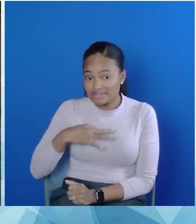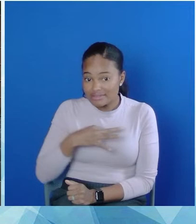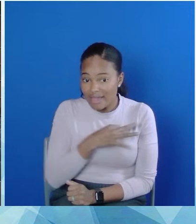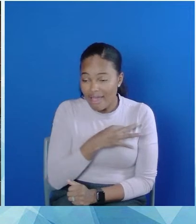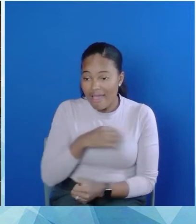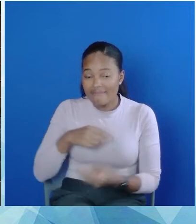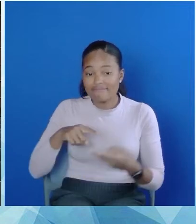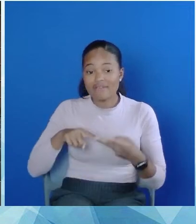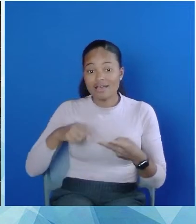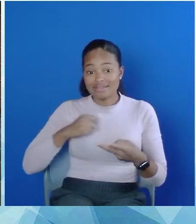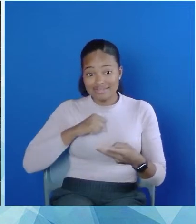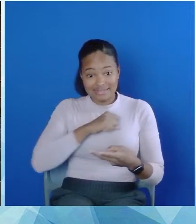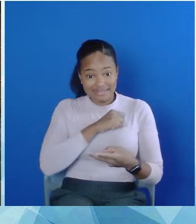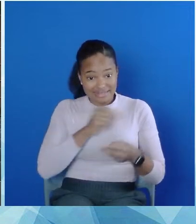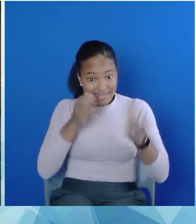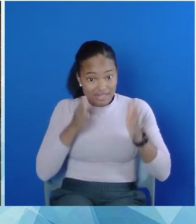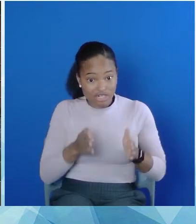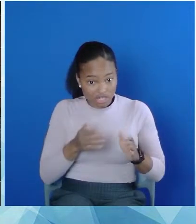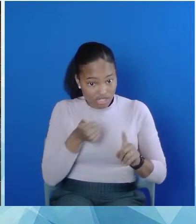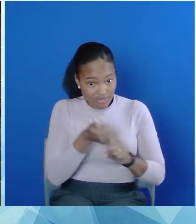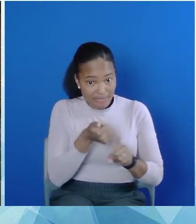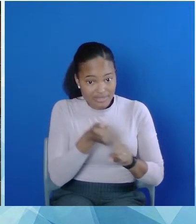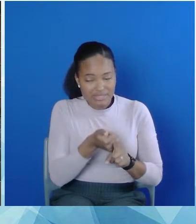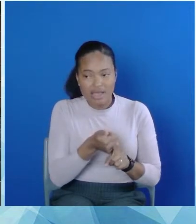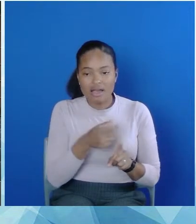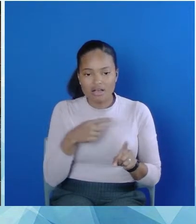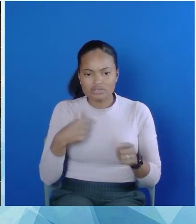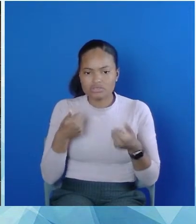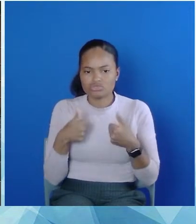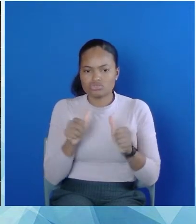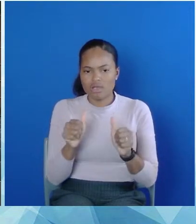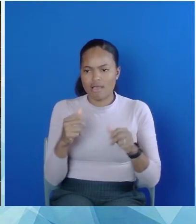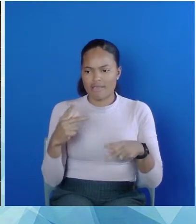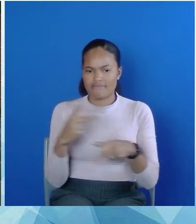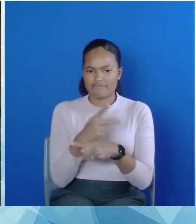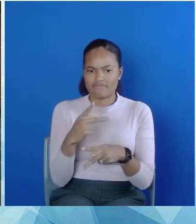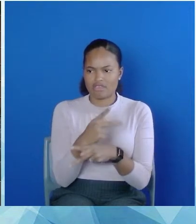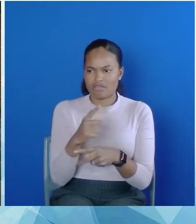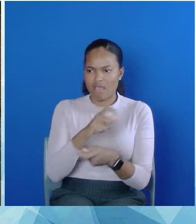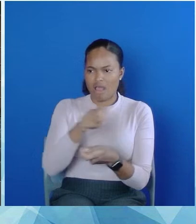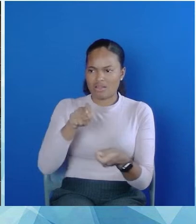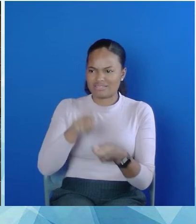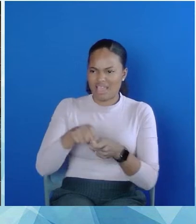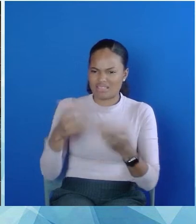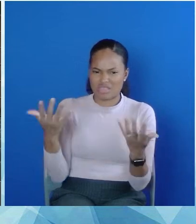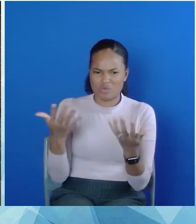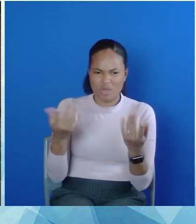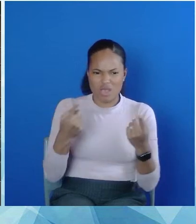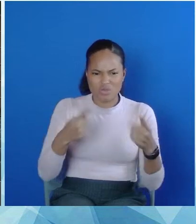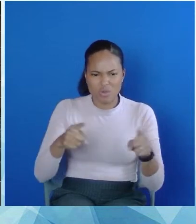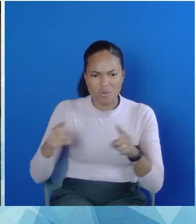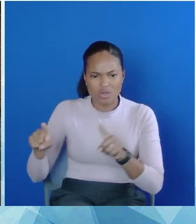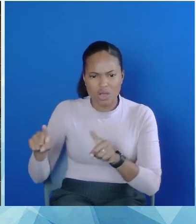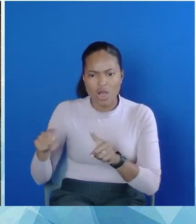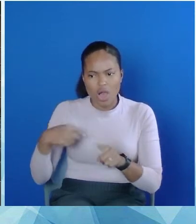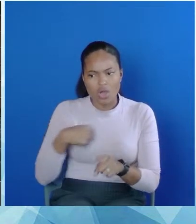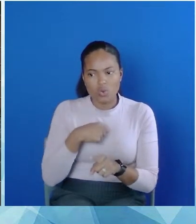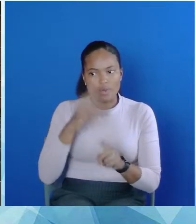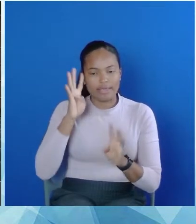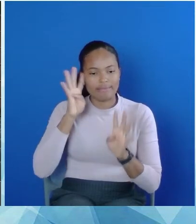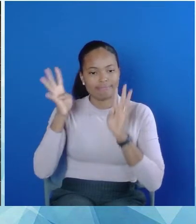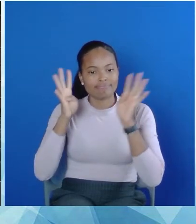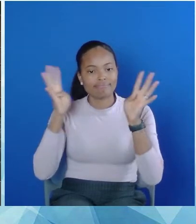senators themselves to try and figure out what exactly is going on so that we can come up with an effective